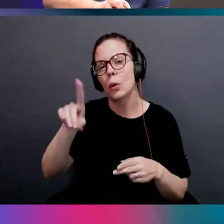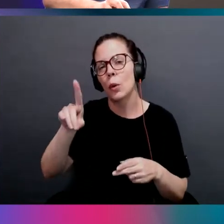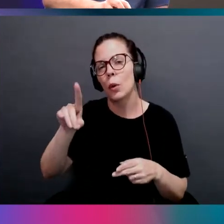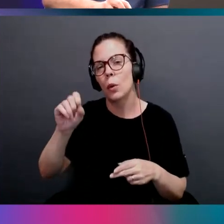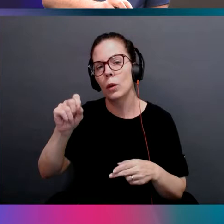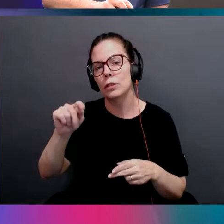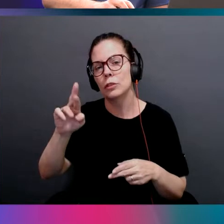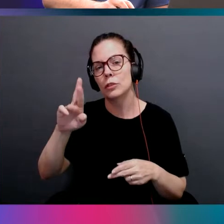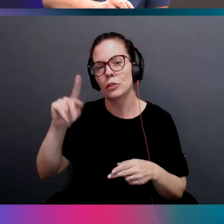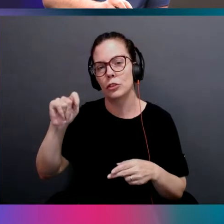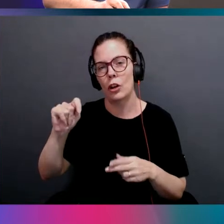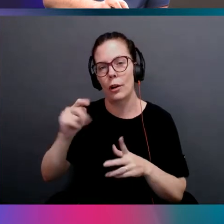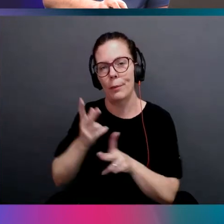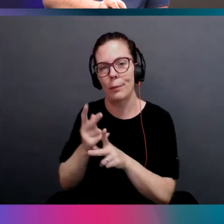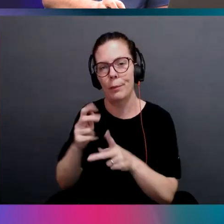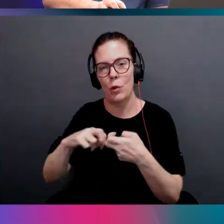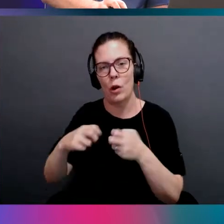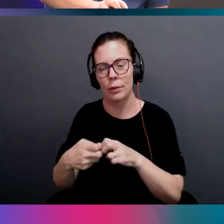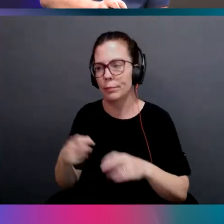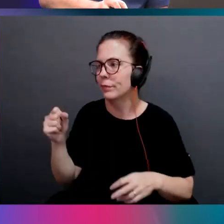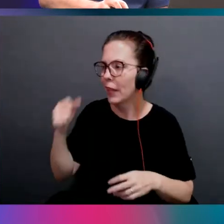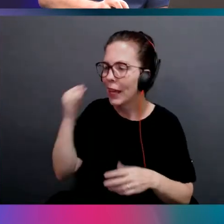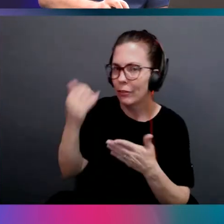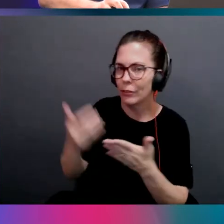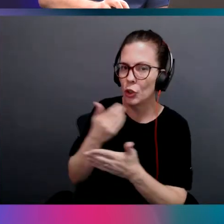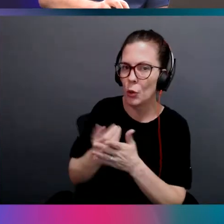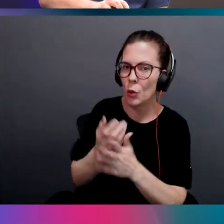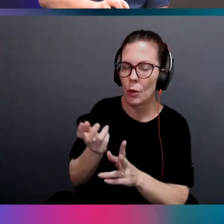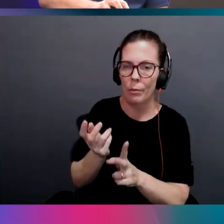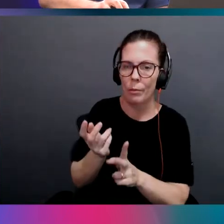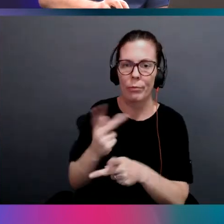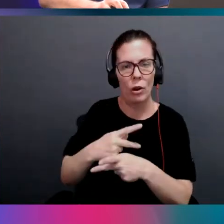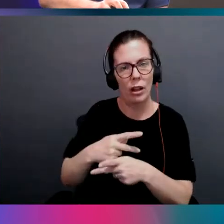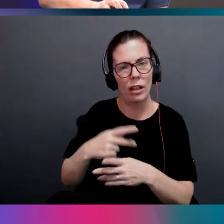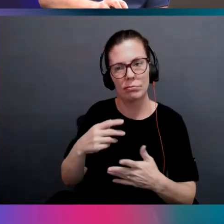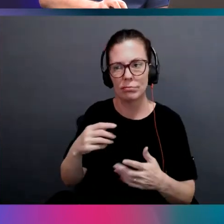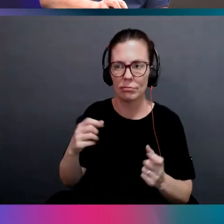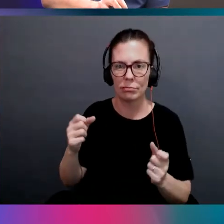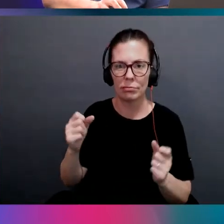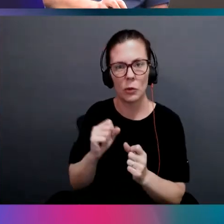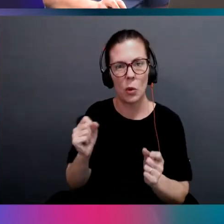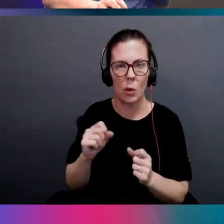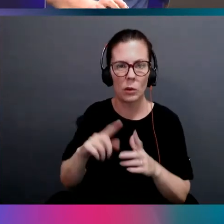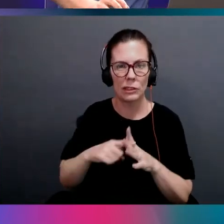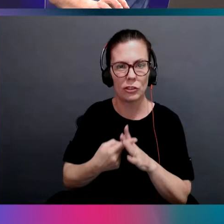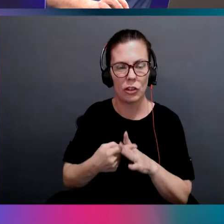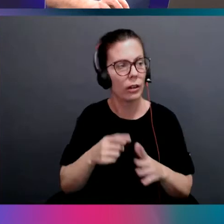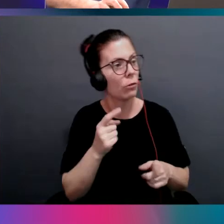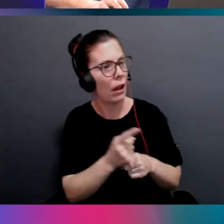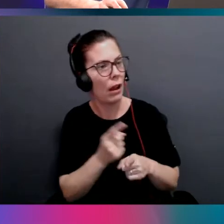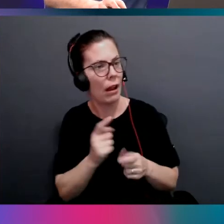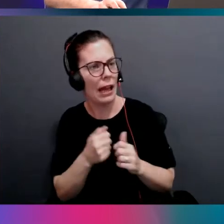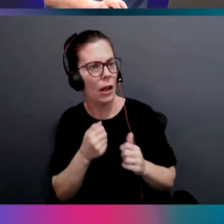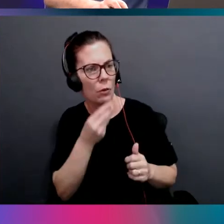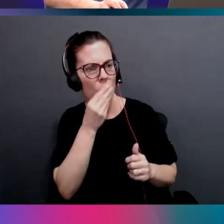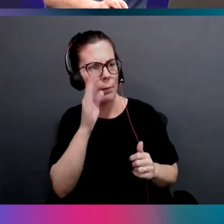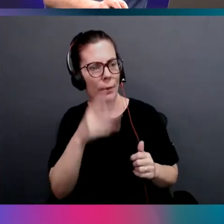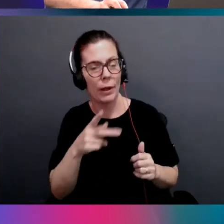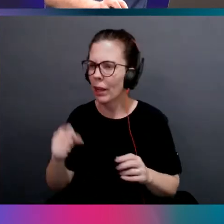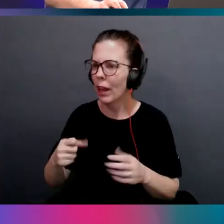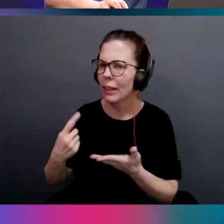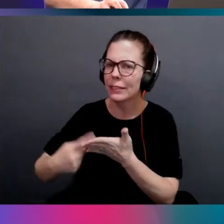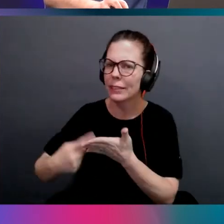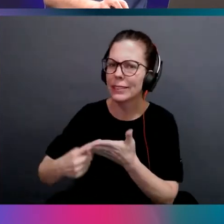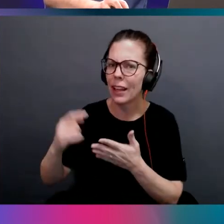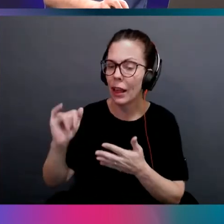problem. If it's a brand new product, the cold start. So yeah, that kind of makes sense. Yeah. So how do you warm that up? I guess. Well, let's talk about that. Okay. So when we